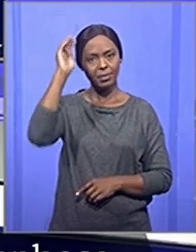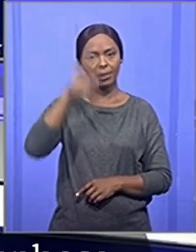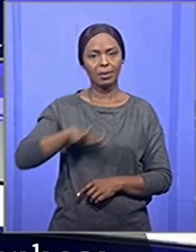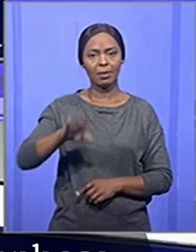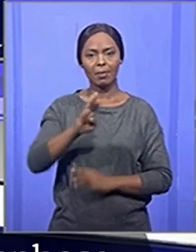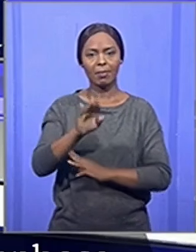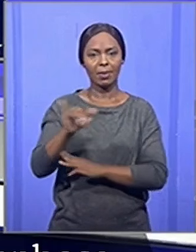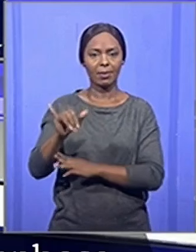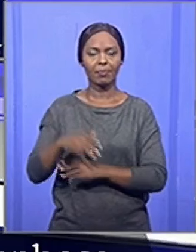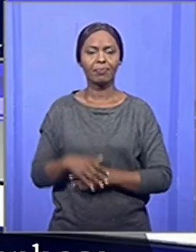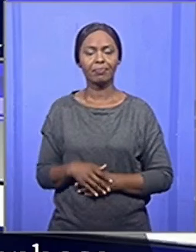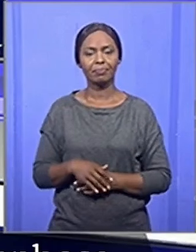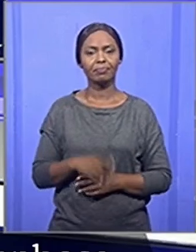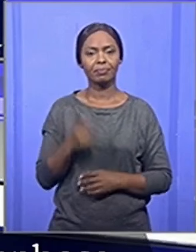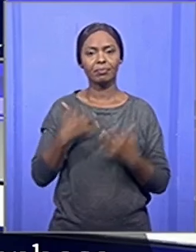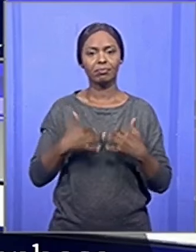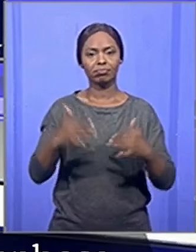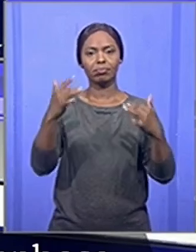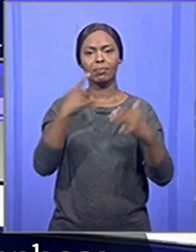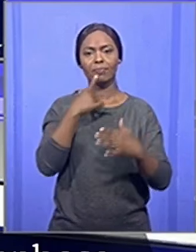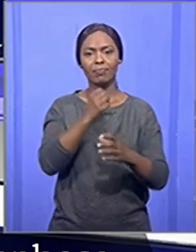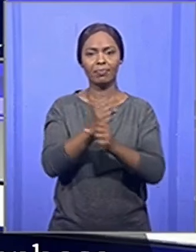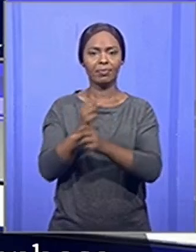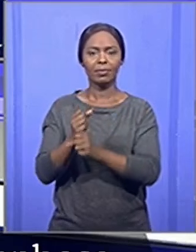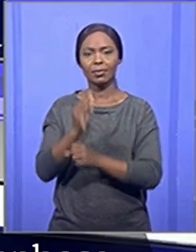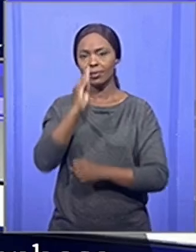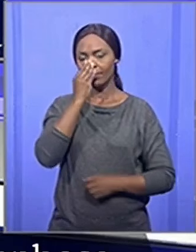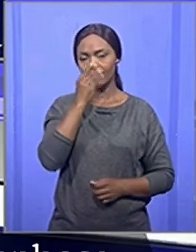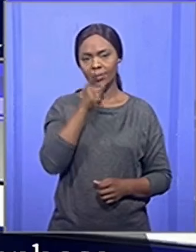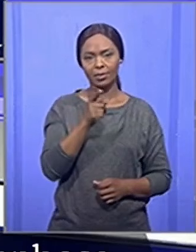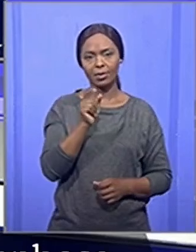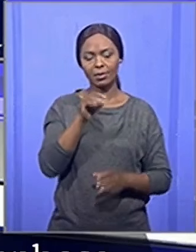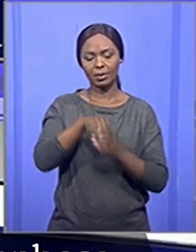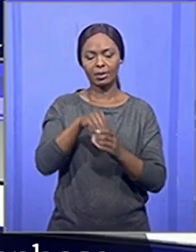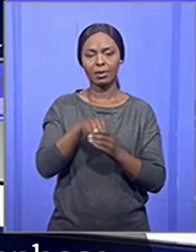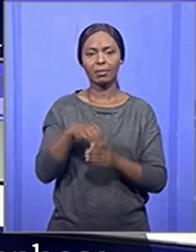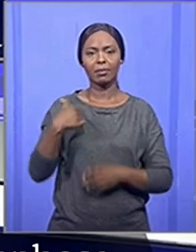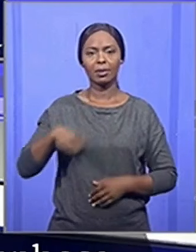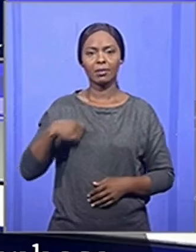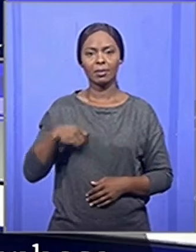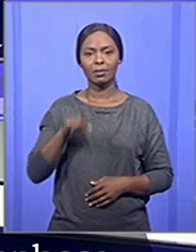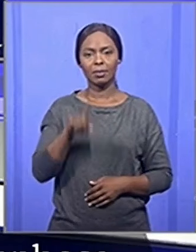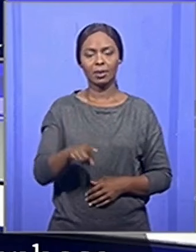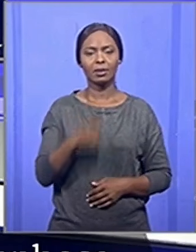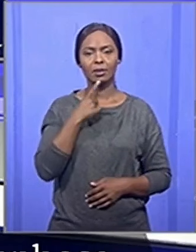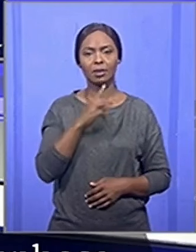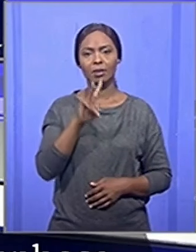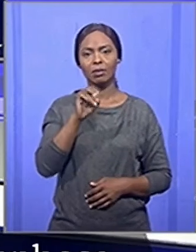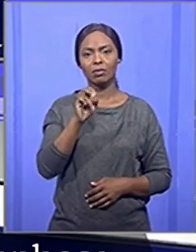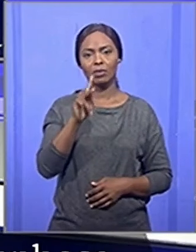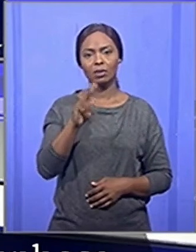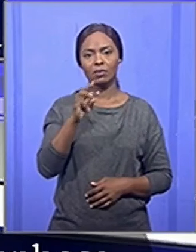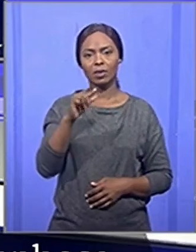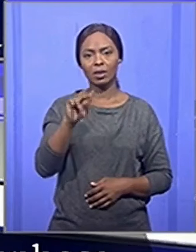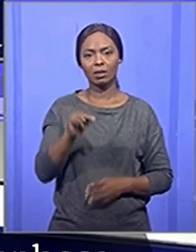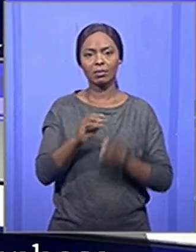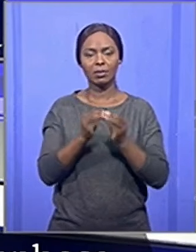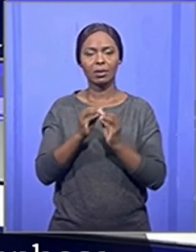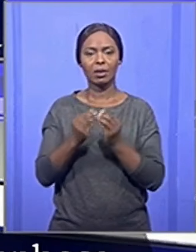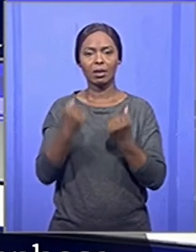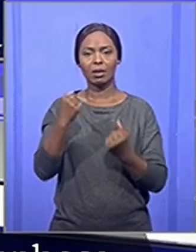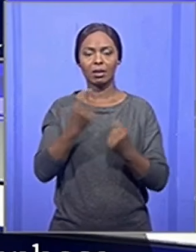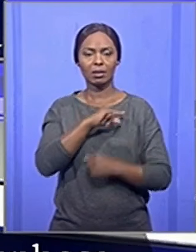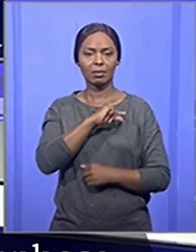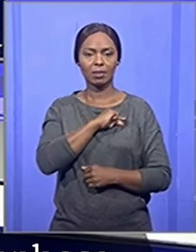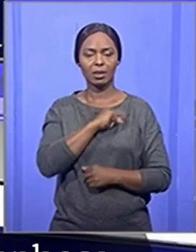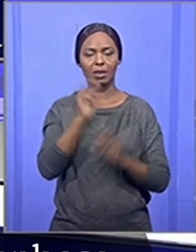ditshebeletso tsa mautlwela ka ho tshwara dinokwane tse kotsi masepaleng enwana. Mopresidente o boletse ha Volkswagen e tla etsa dikoloi tsa motlakase